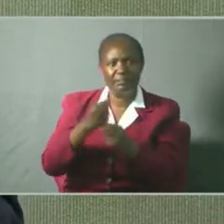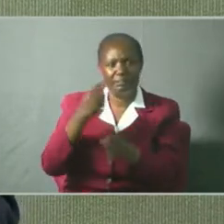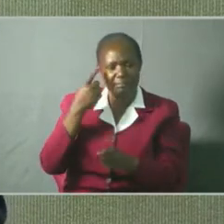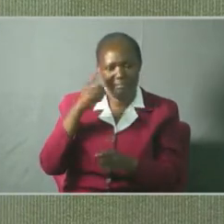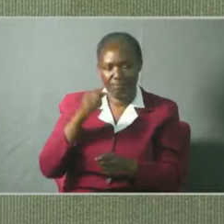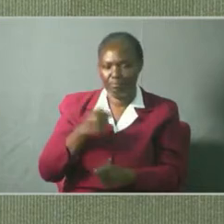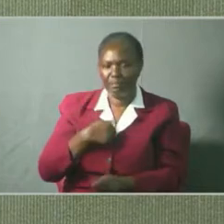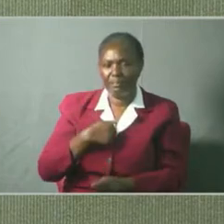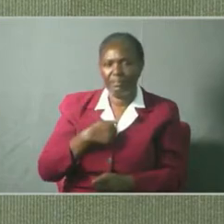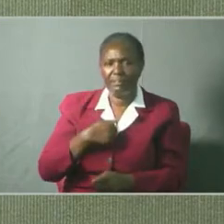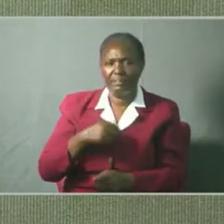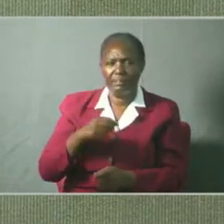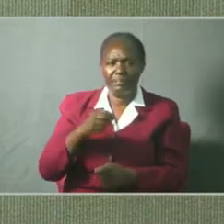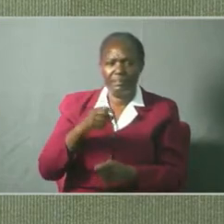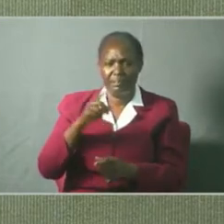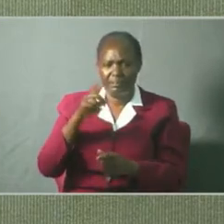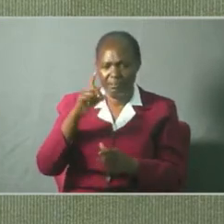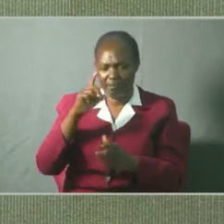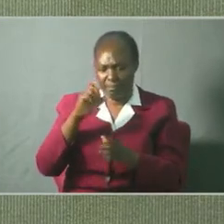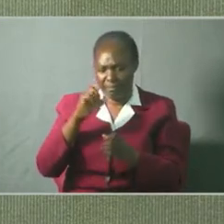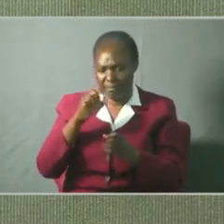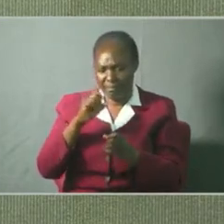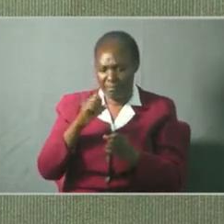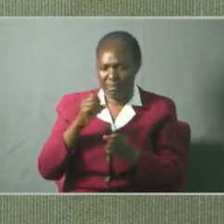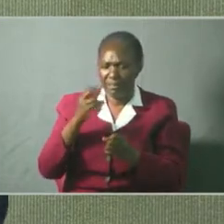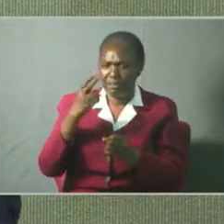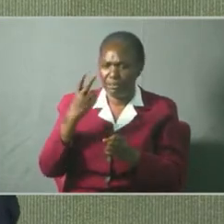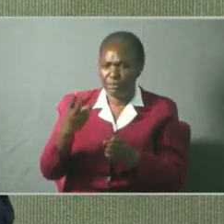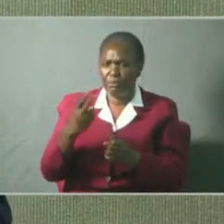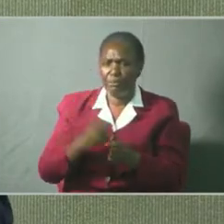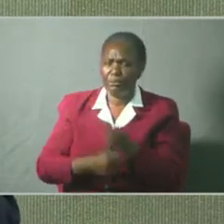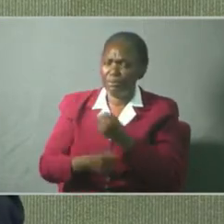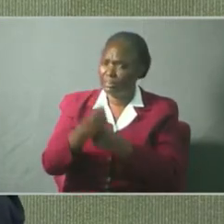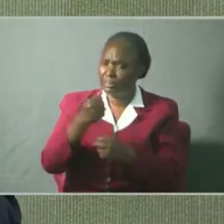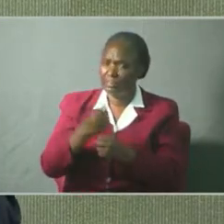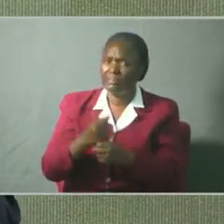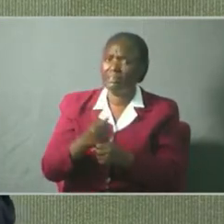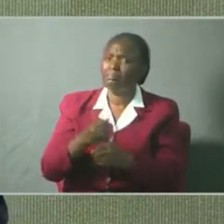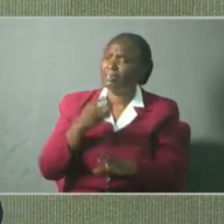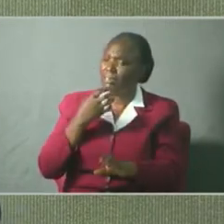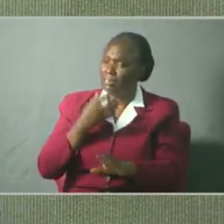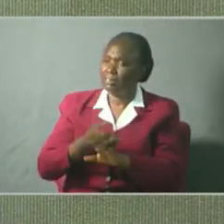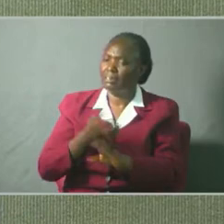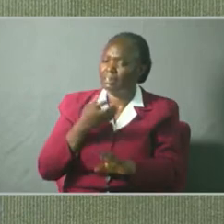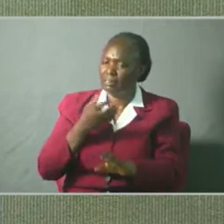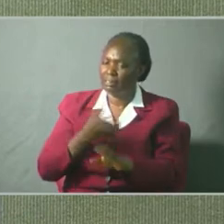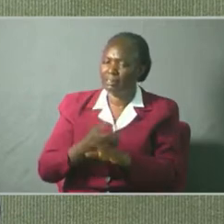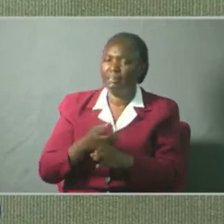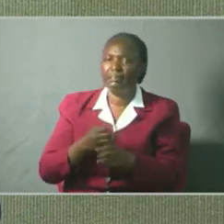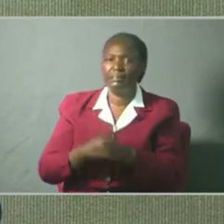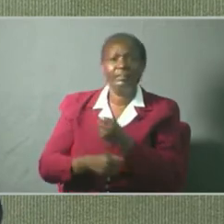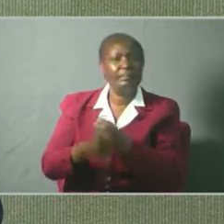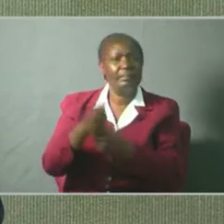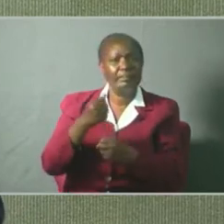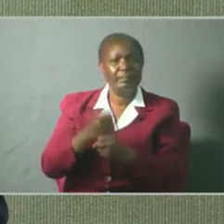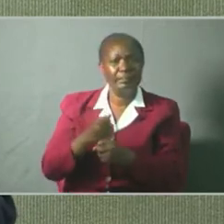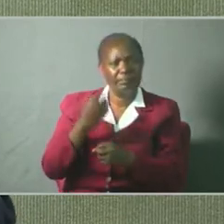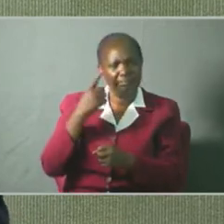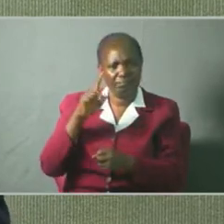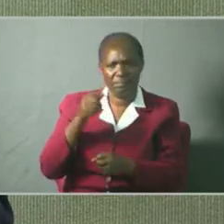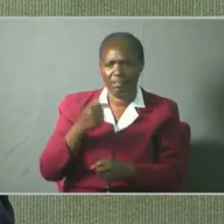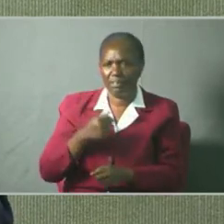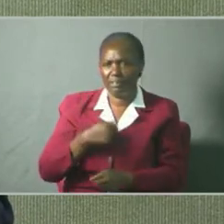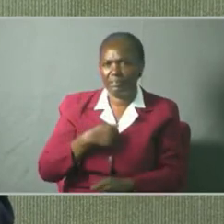The last 2 years have been the most difficult years in our lifetime in the world. For those of us who are living,